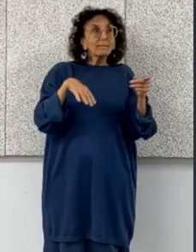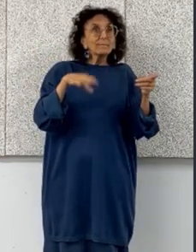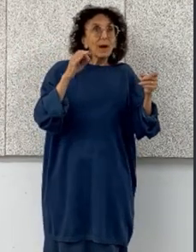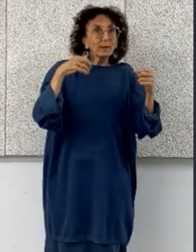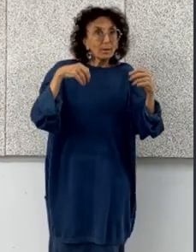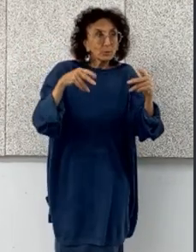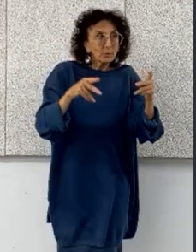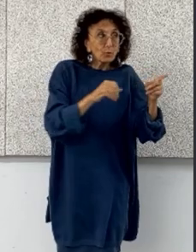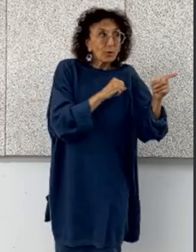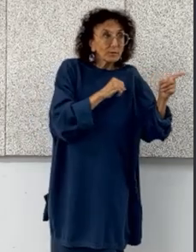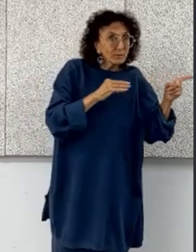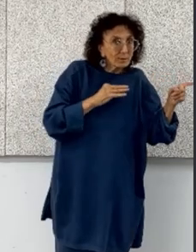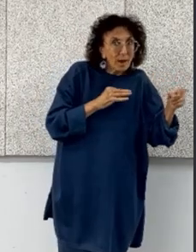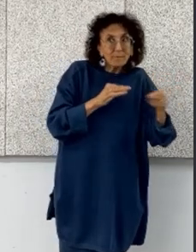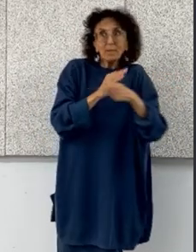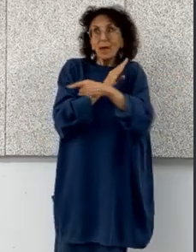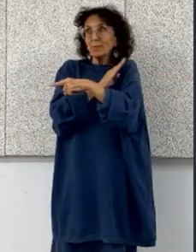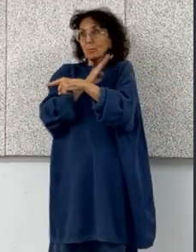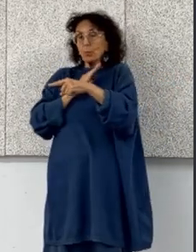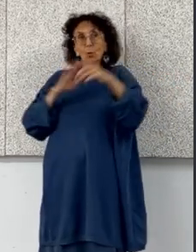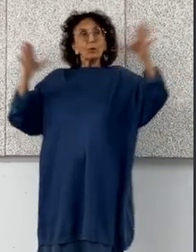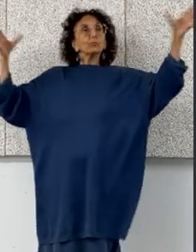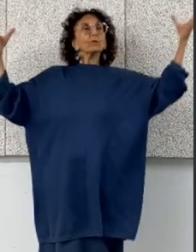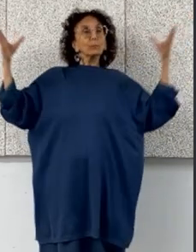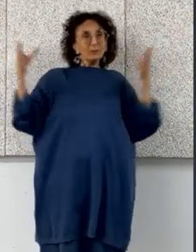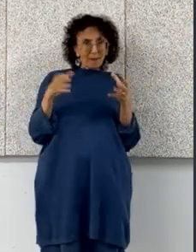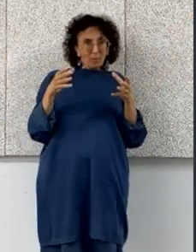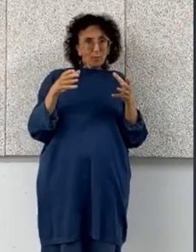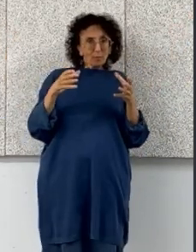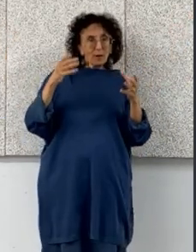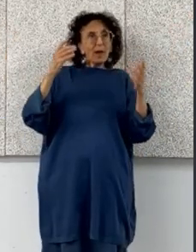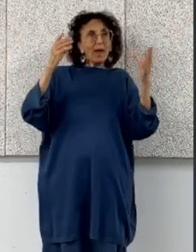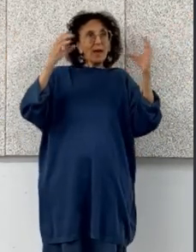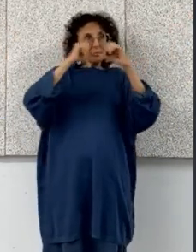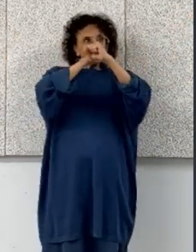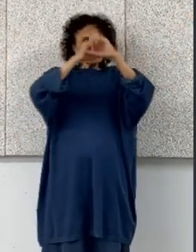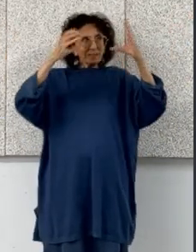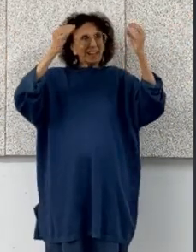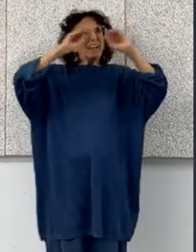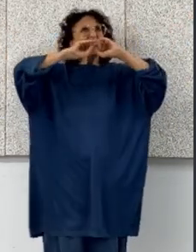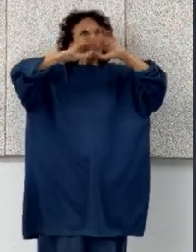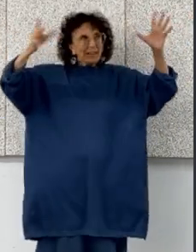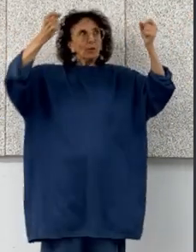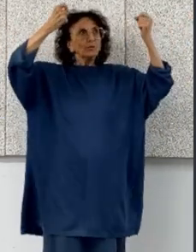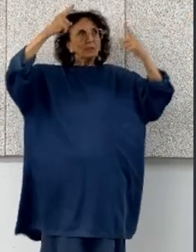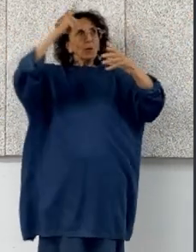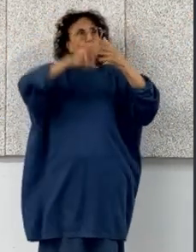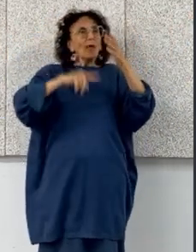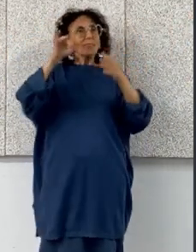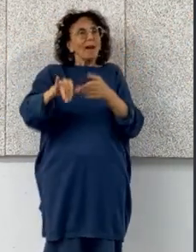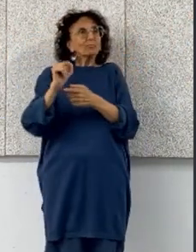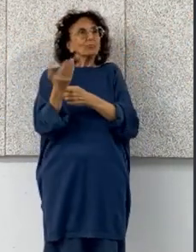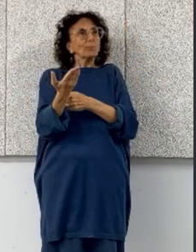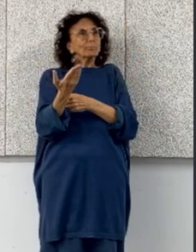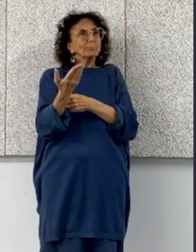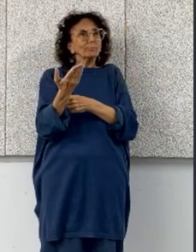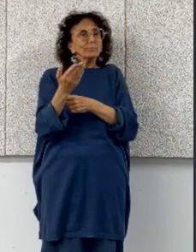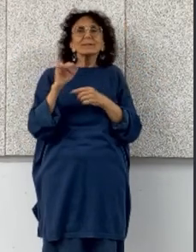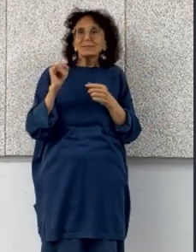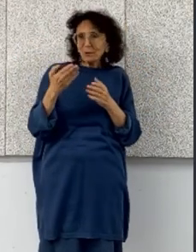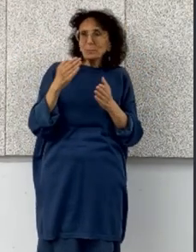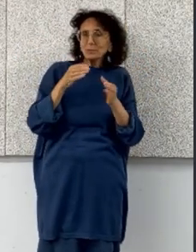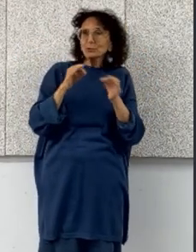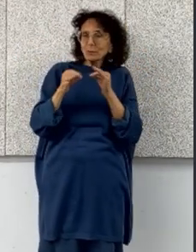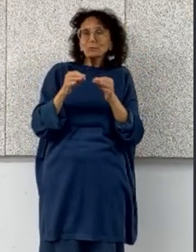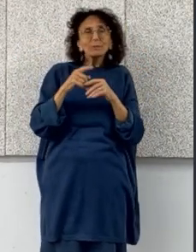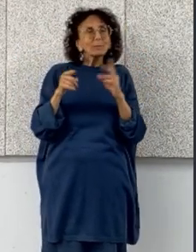work together to create a vision that's shared in advance of what the job is, which is just, I think, another way of saying the job description.